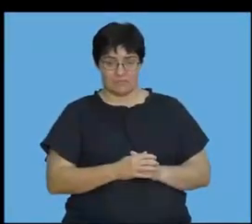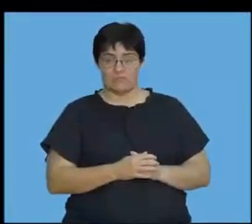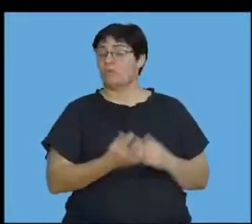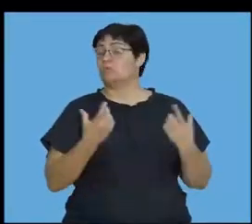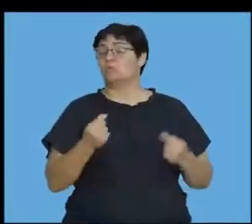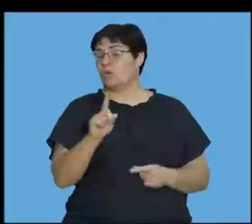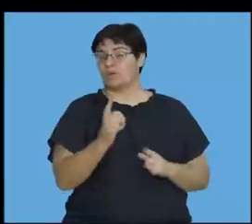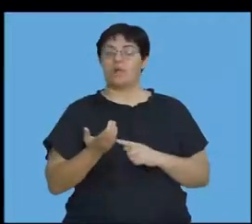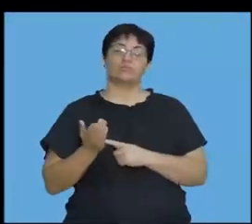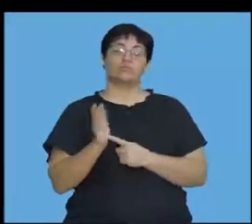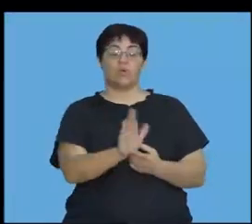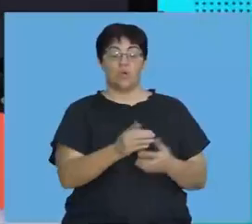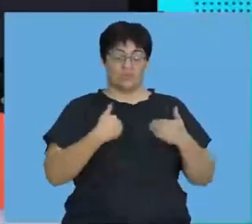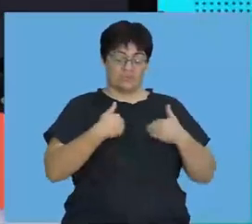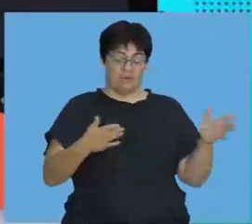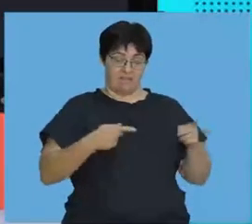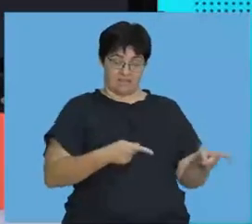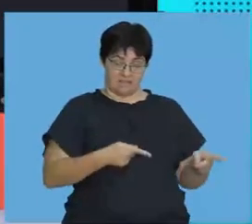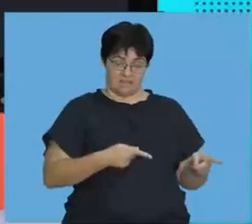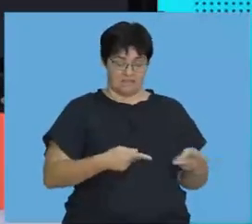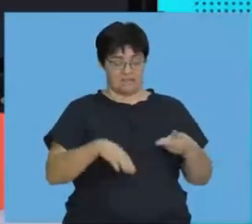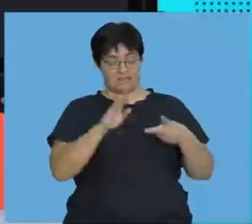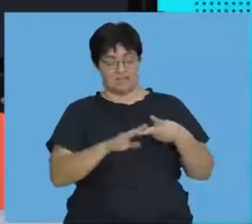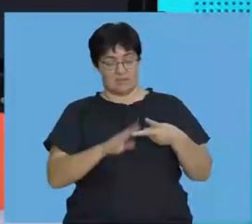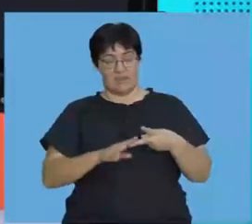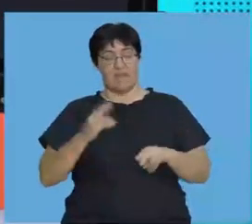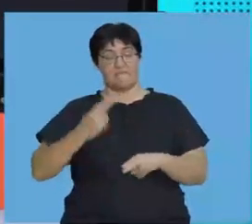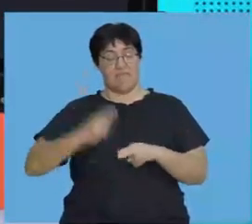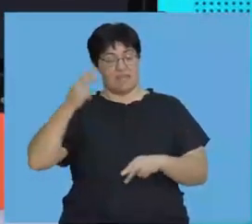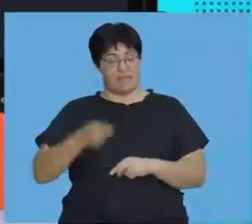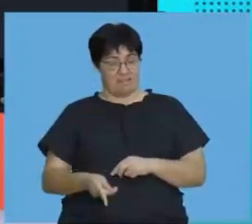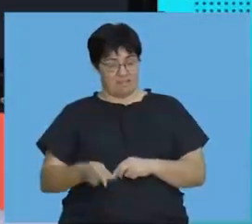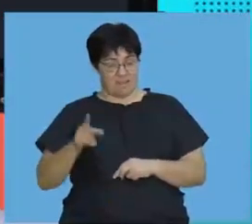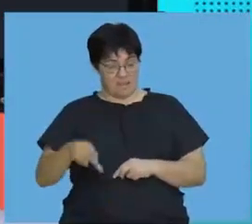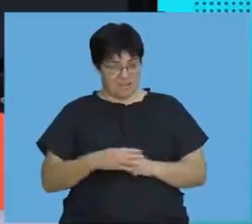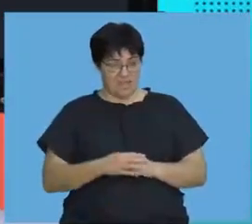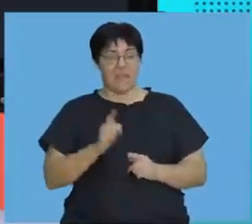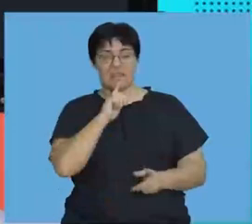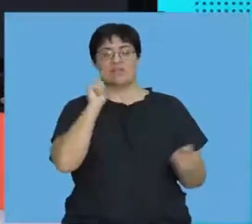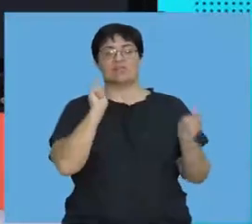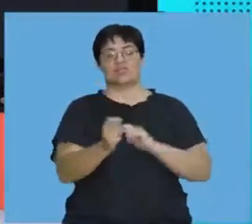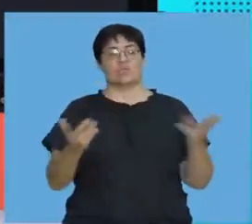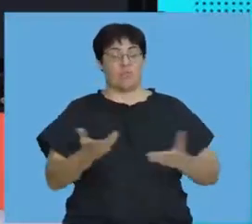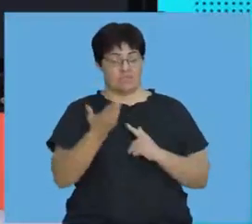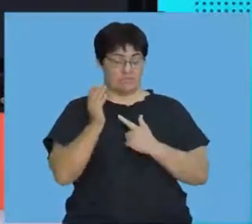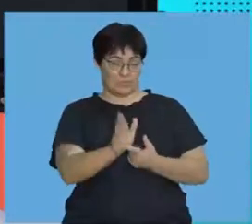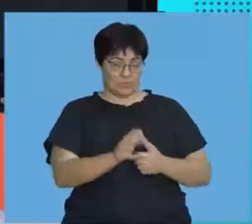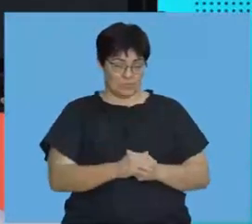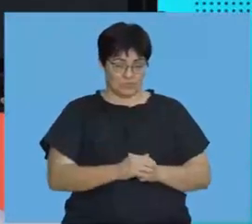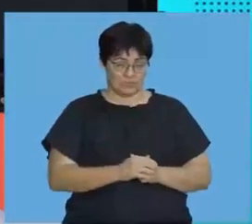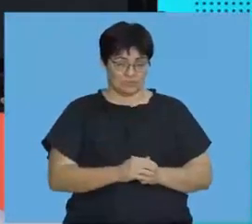actually going to do is I want to show the initial momentum, I'm going to show the final momentum, and then I'm going to show you where the change was,